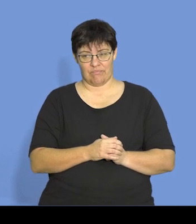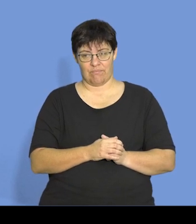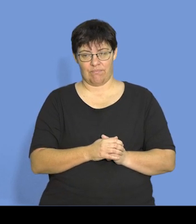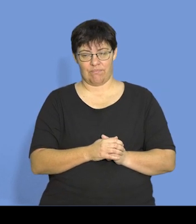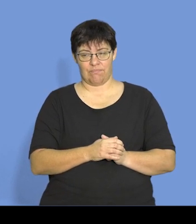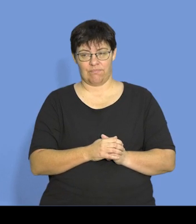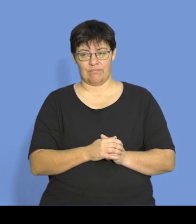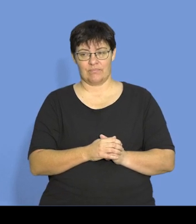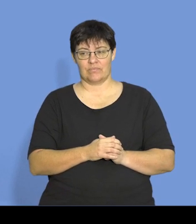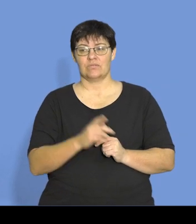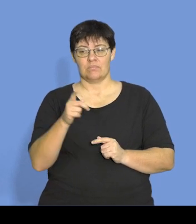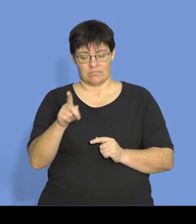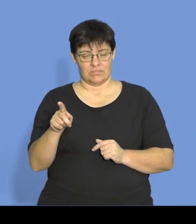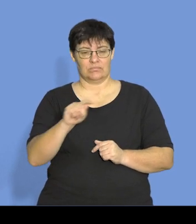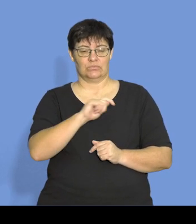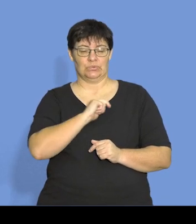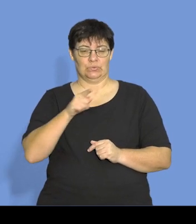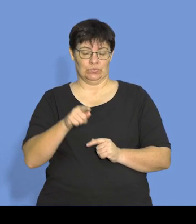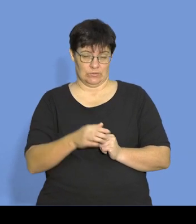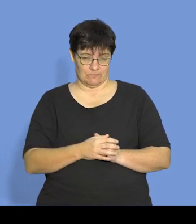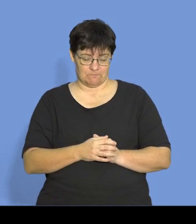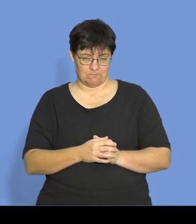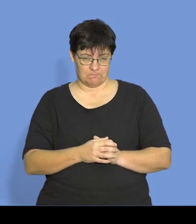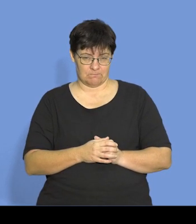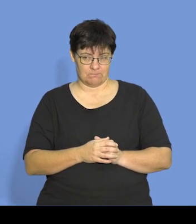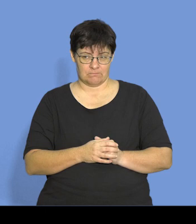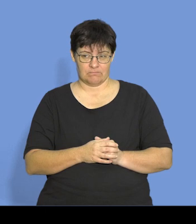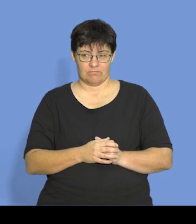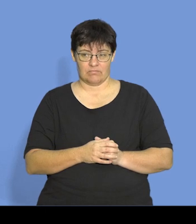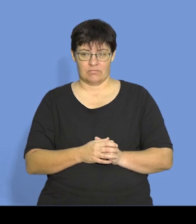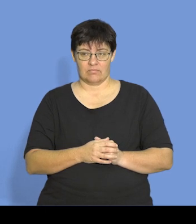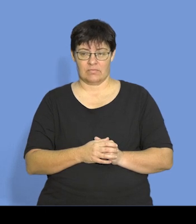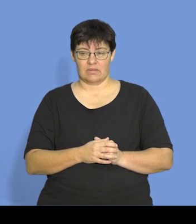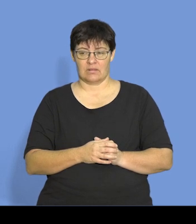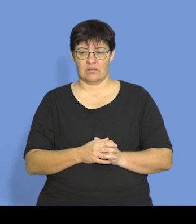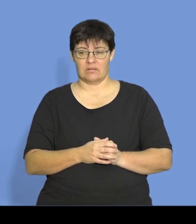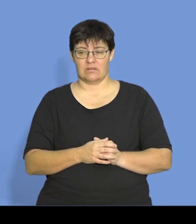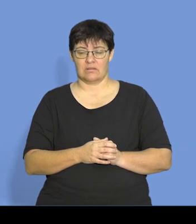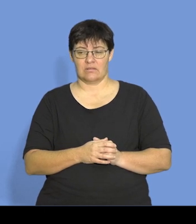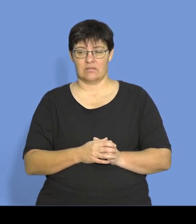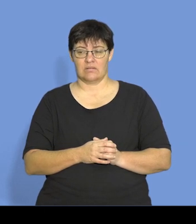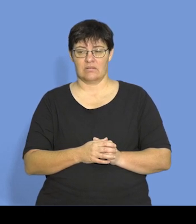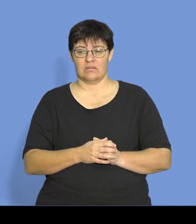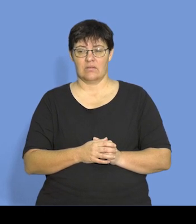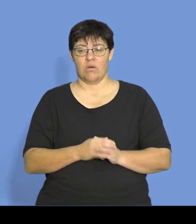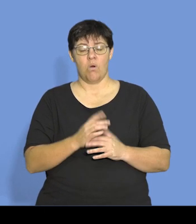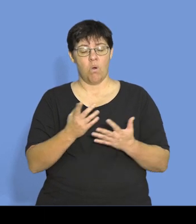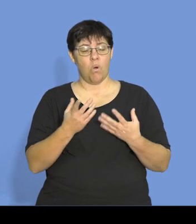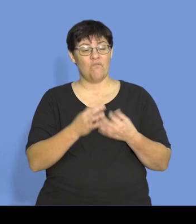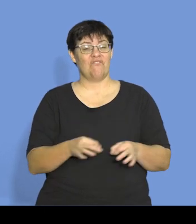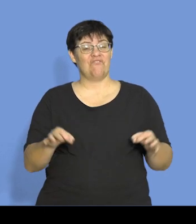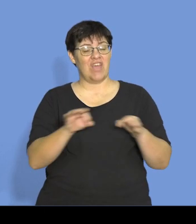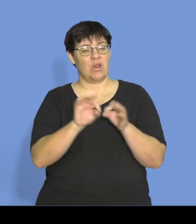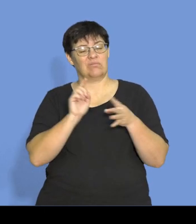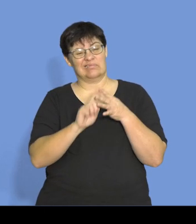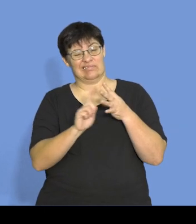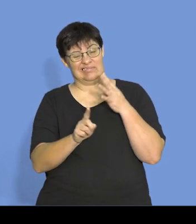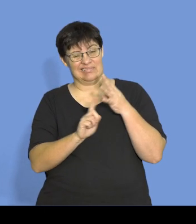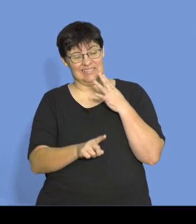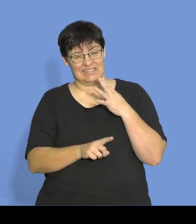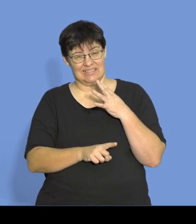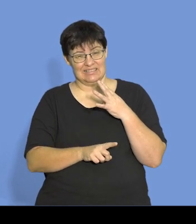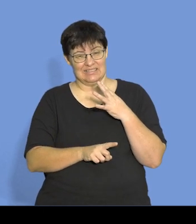than -6, so this will be a true statement. So it means that all the values that